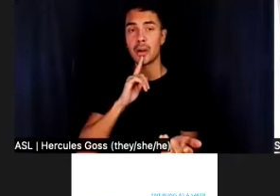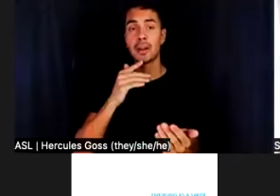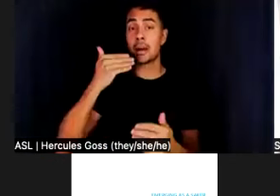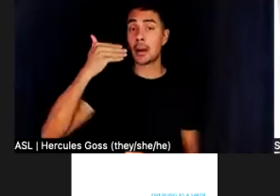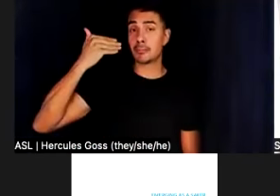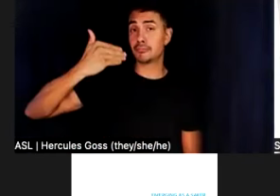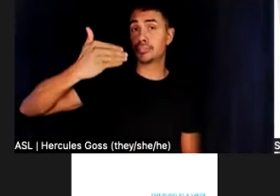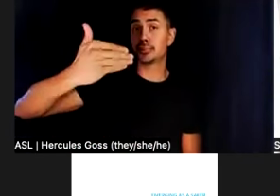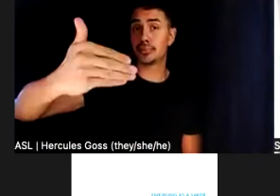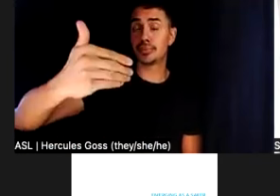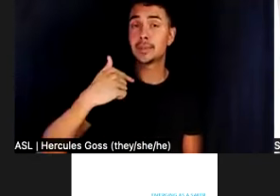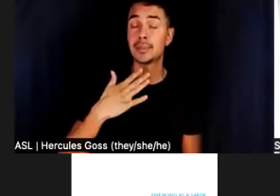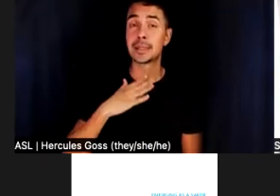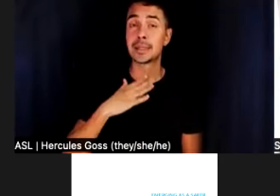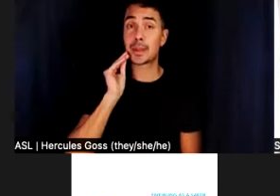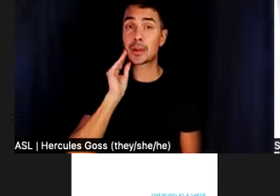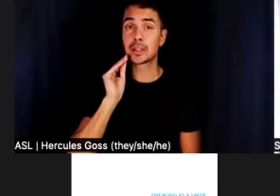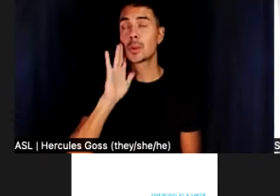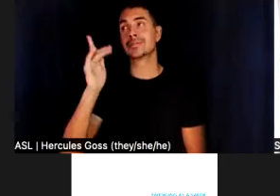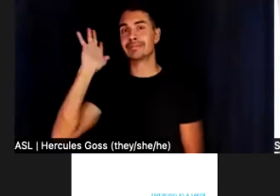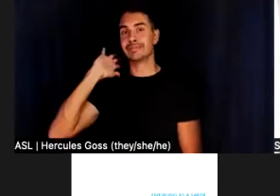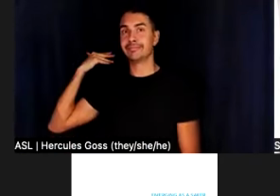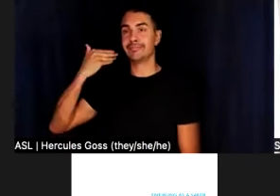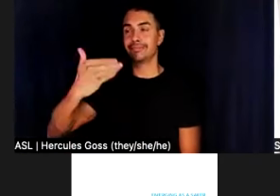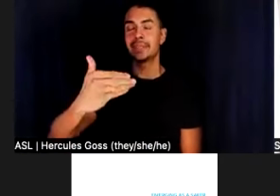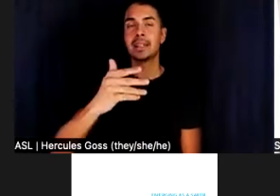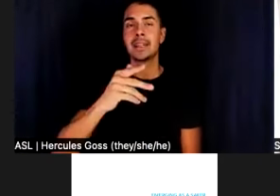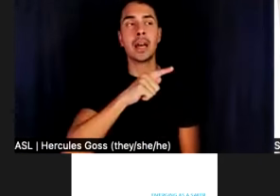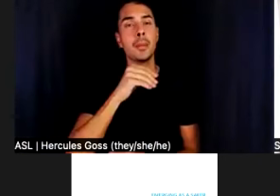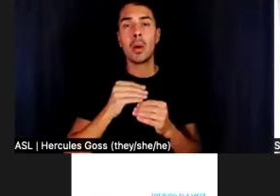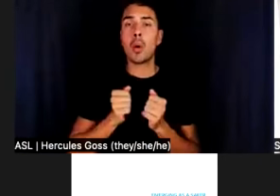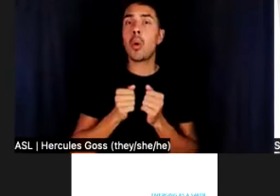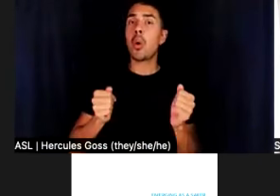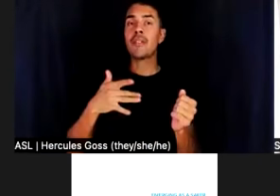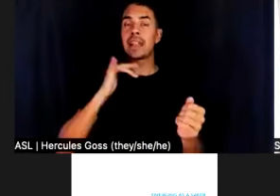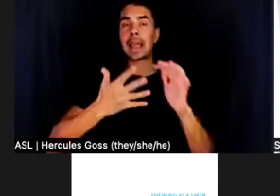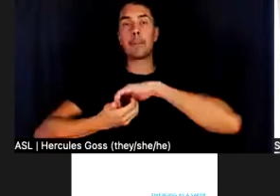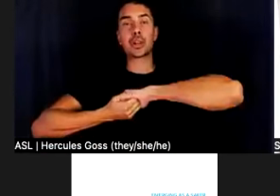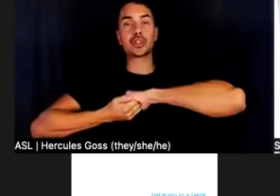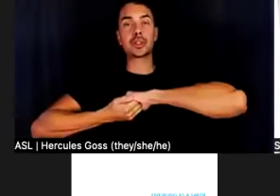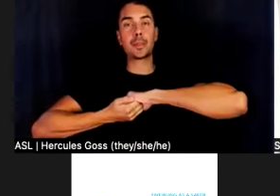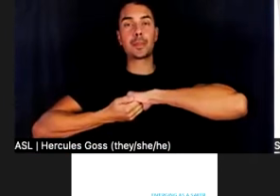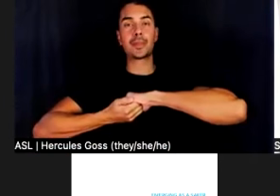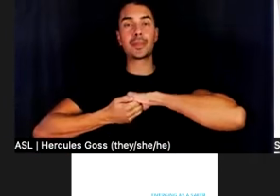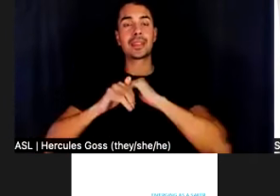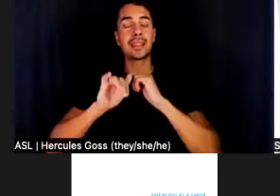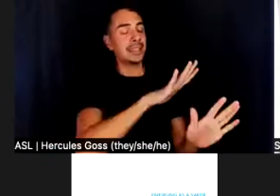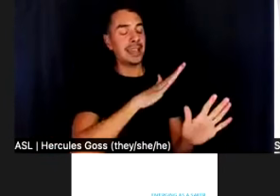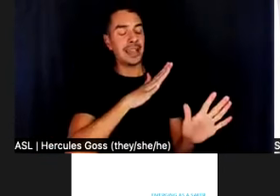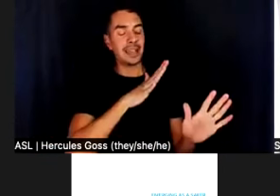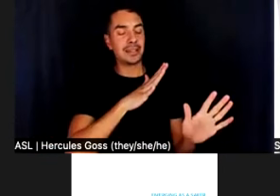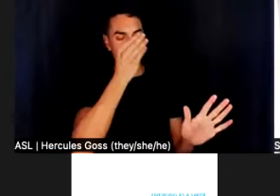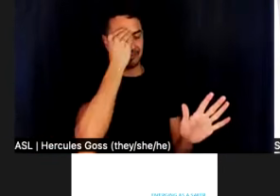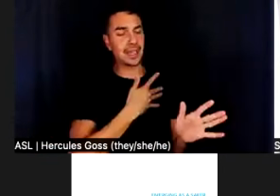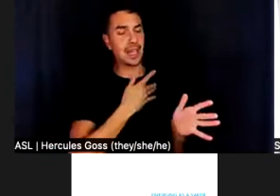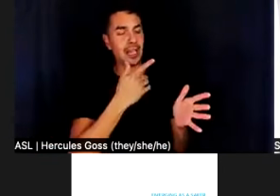not, folks seem to be more receptive when we could do things like that felt like a partnership. Like, I'm trying to help you get help, or